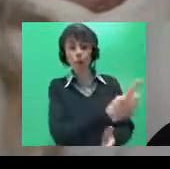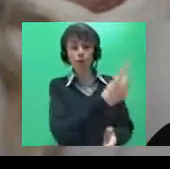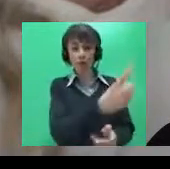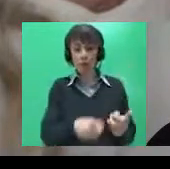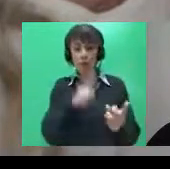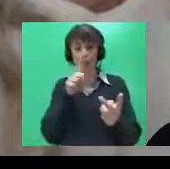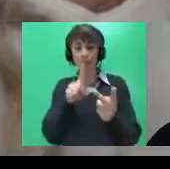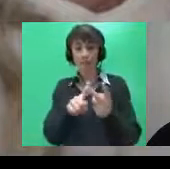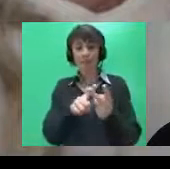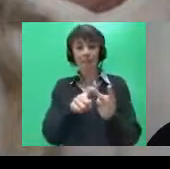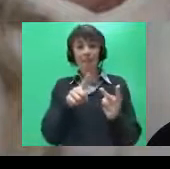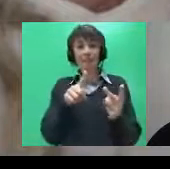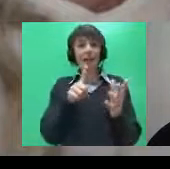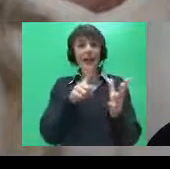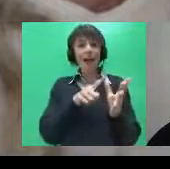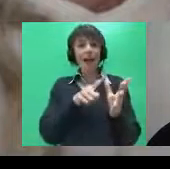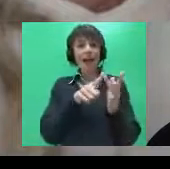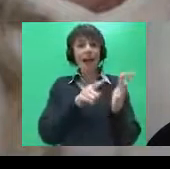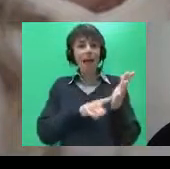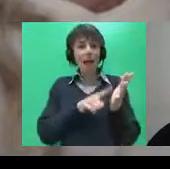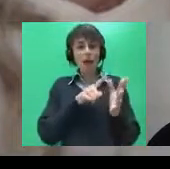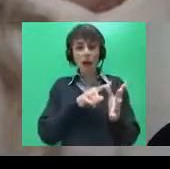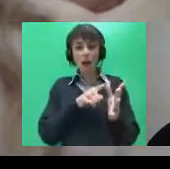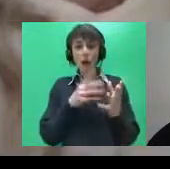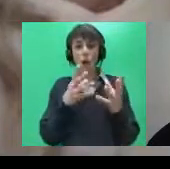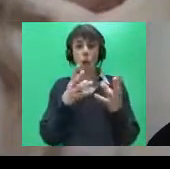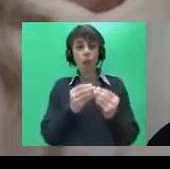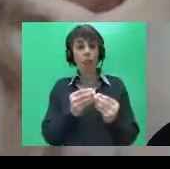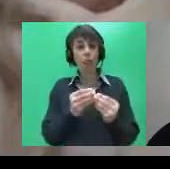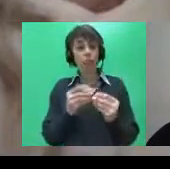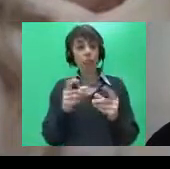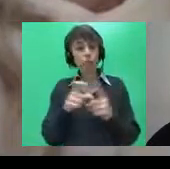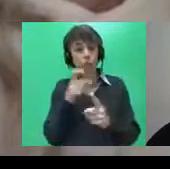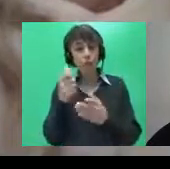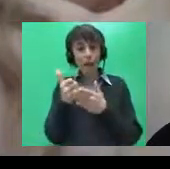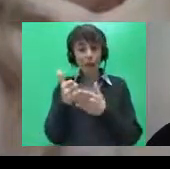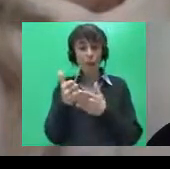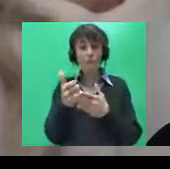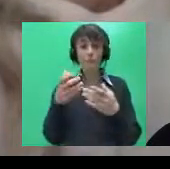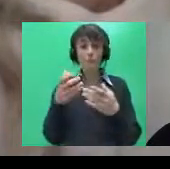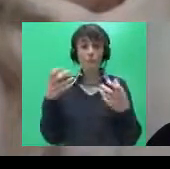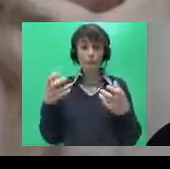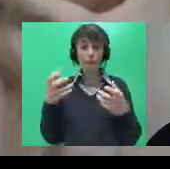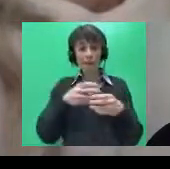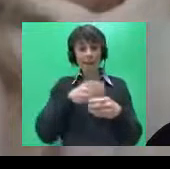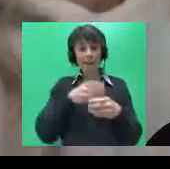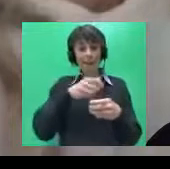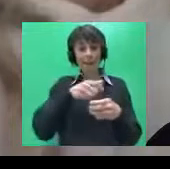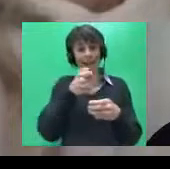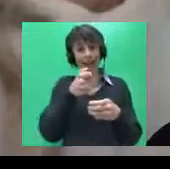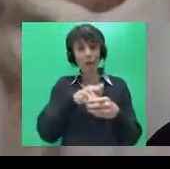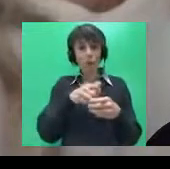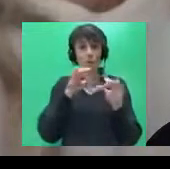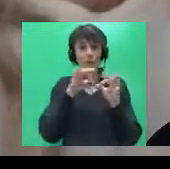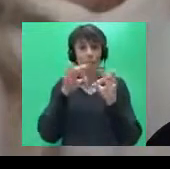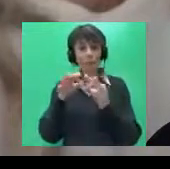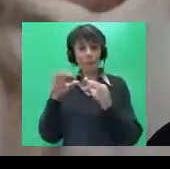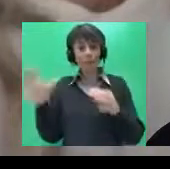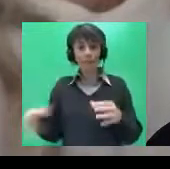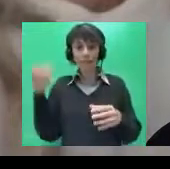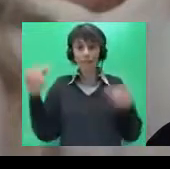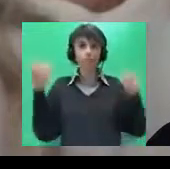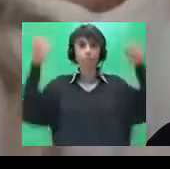who with the help of her daughters and some tins of beans is very active at home. Darren, sorry, moving around the screen, Darren with his